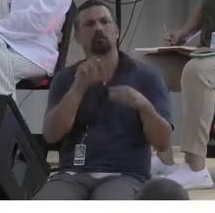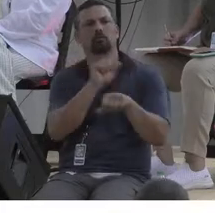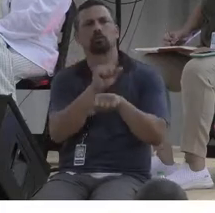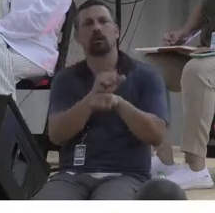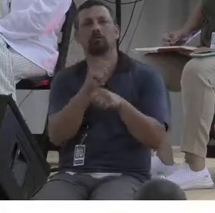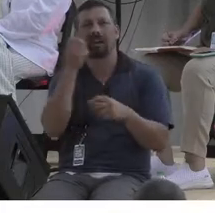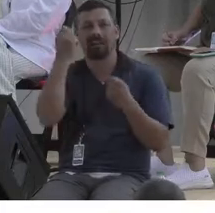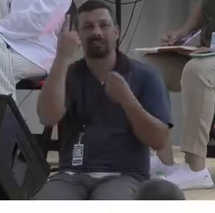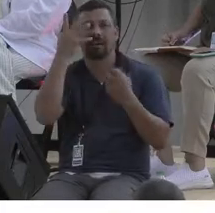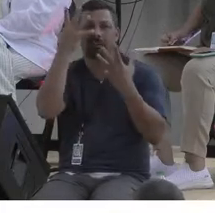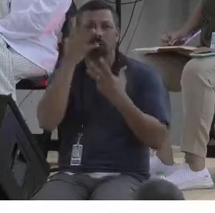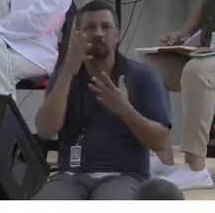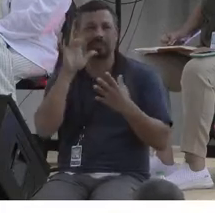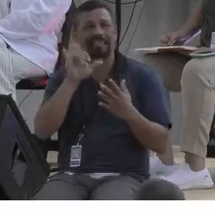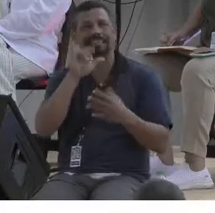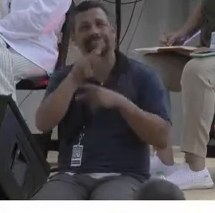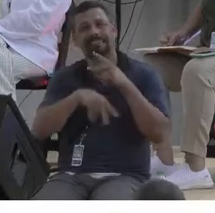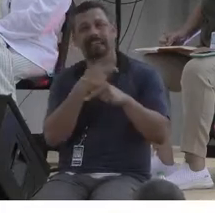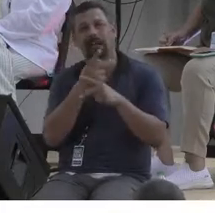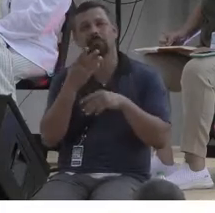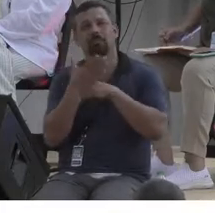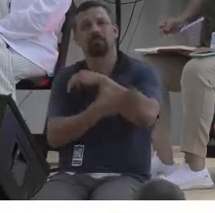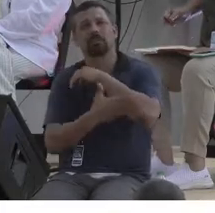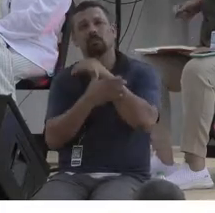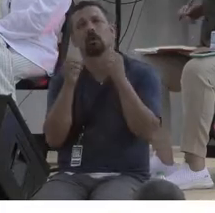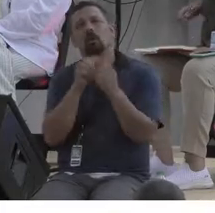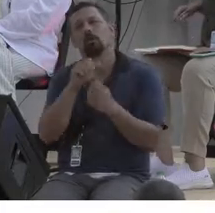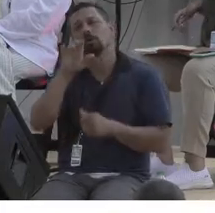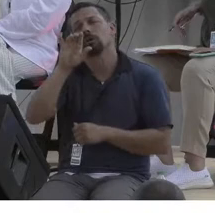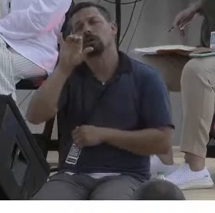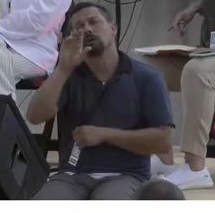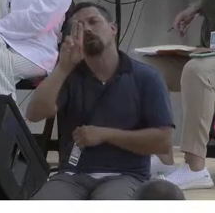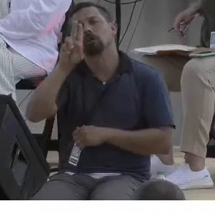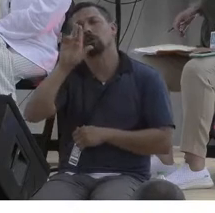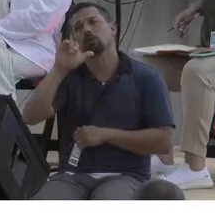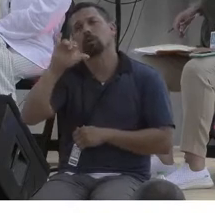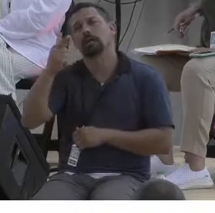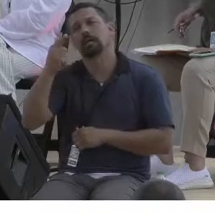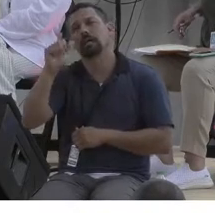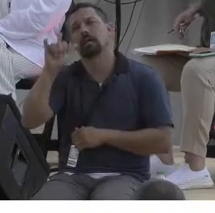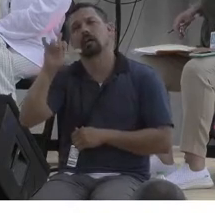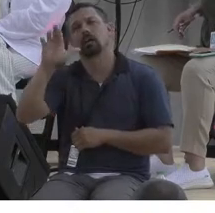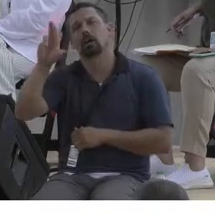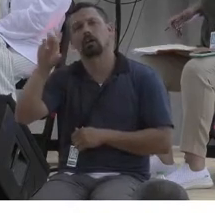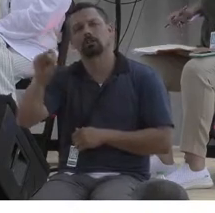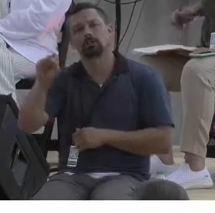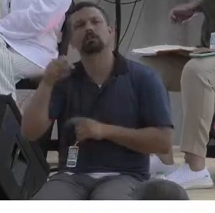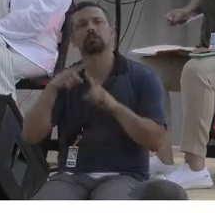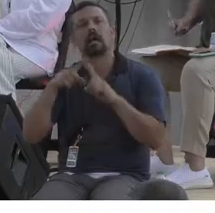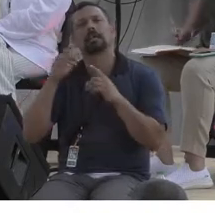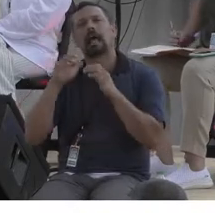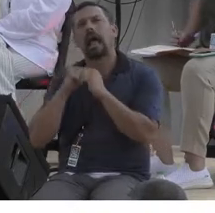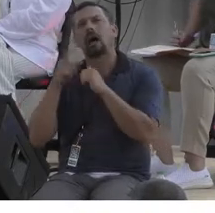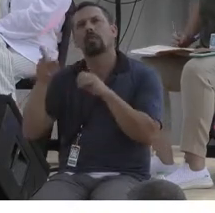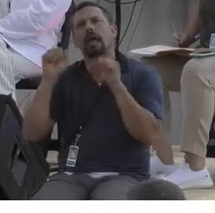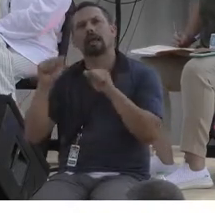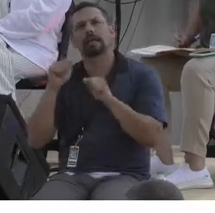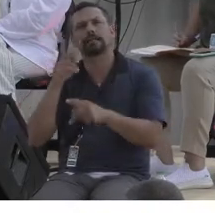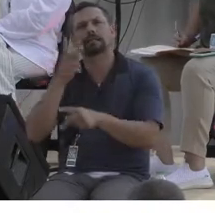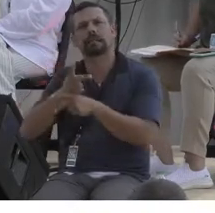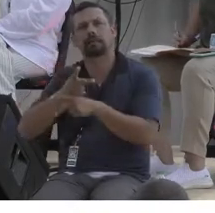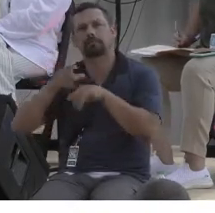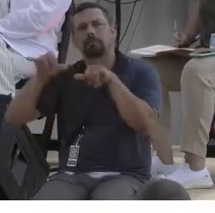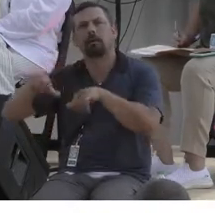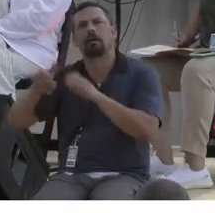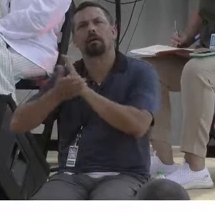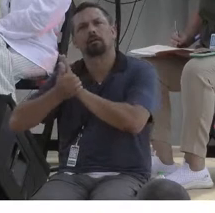these kind of countries, and what we've seen with our weavers, is that it's a way for them to connect and use their crafts. It's a way for them, end of the